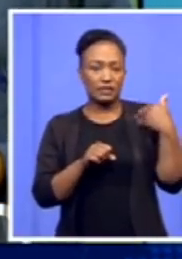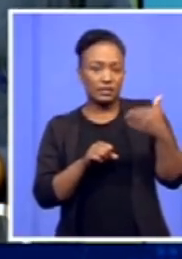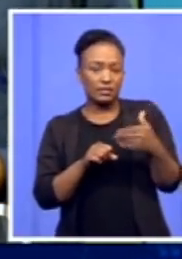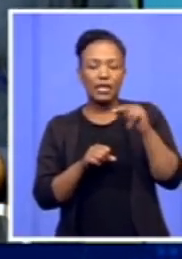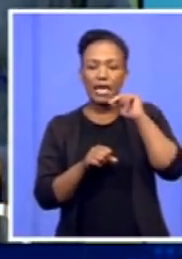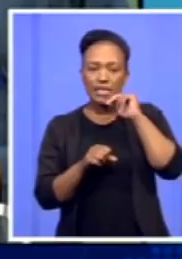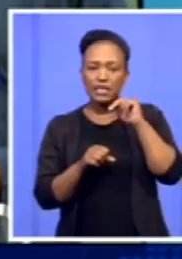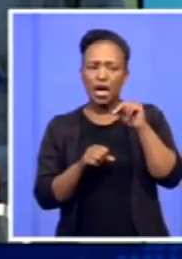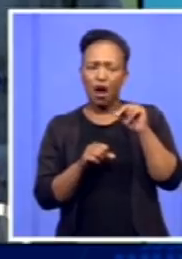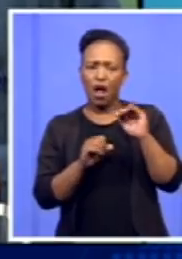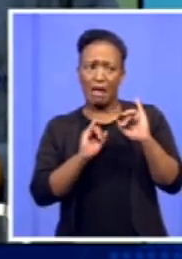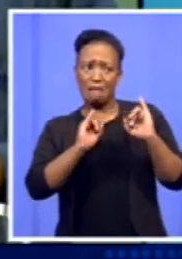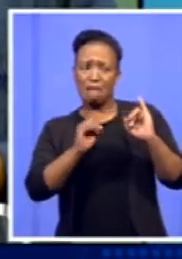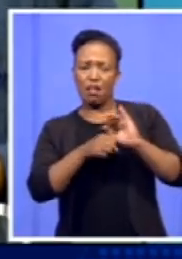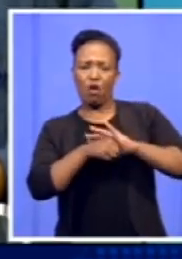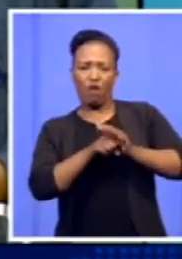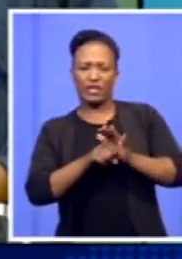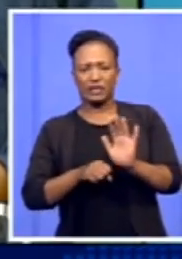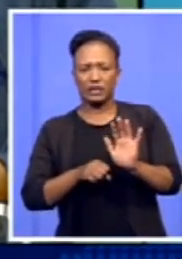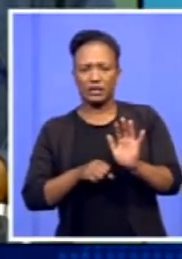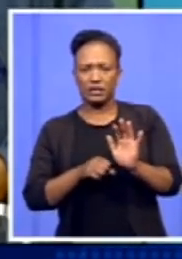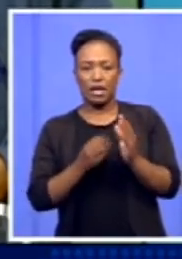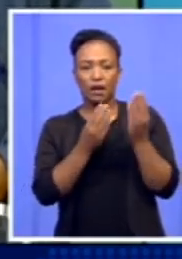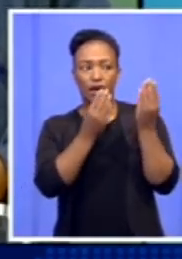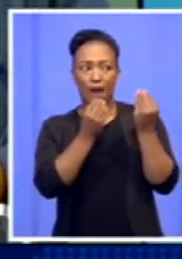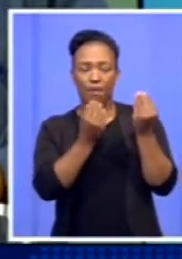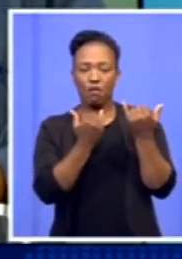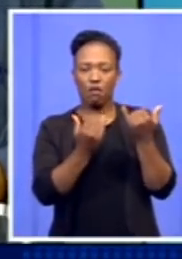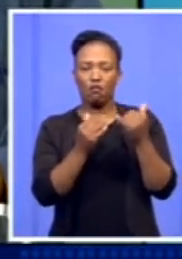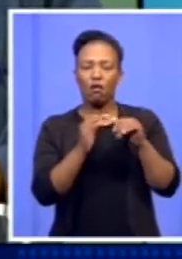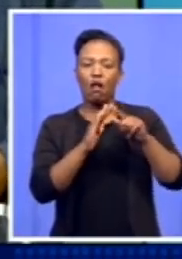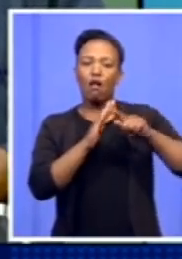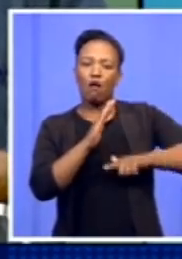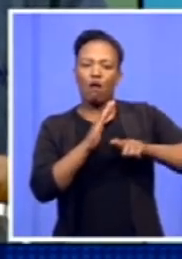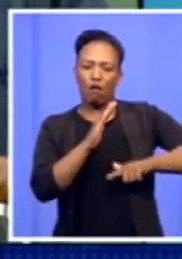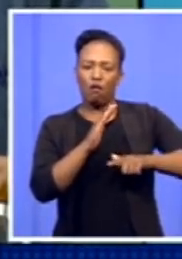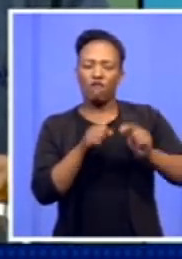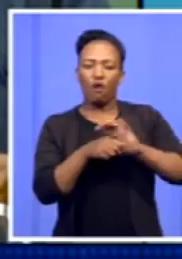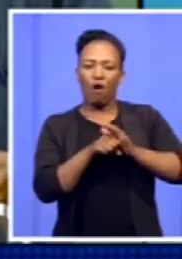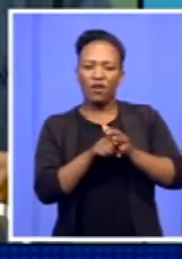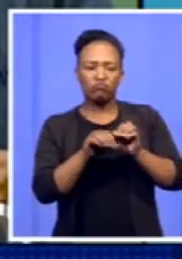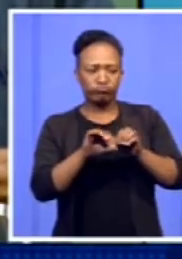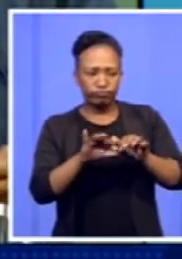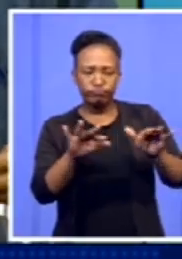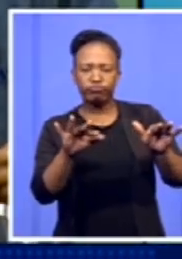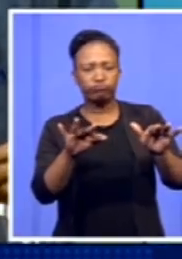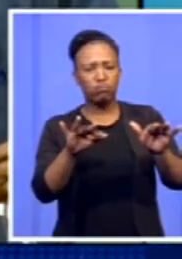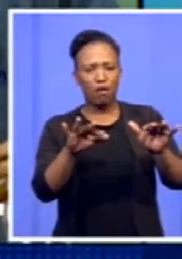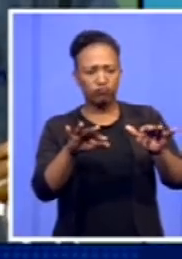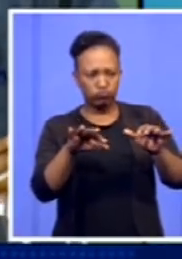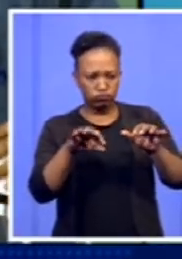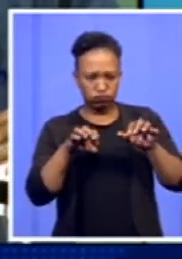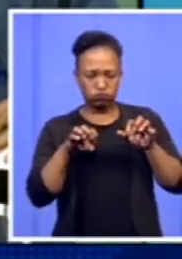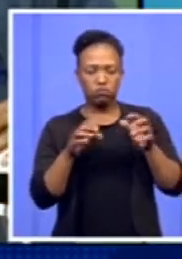figures that show are quite low for those infected, and we express our gratitude to the President